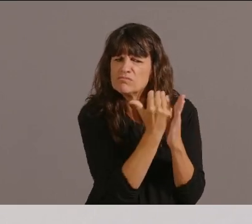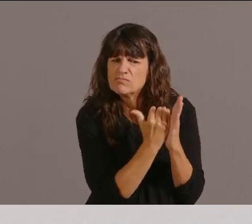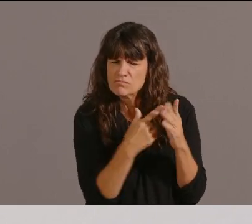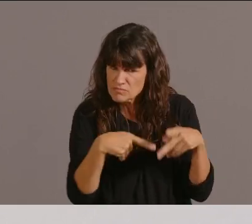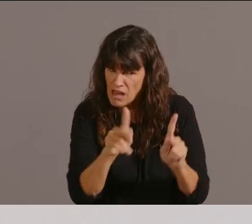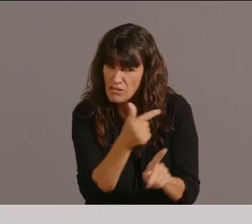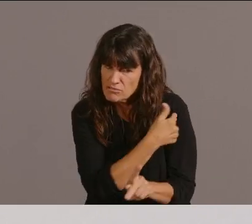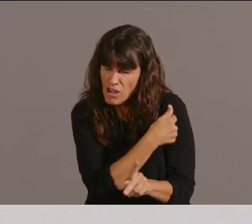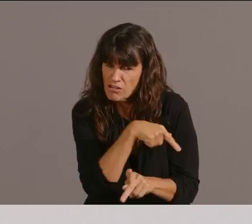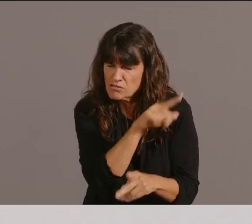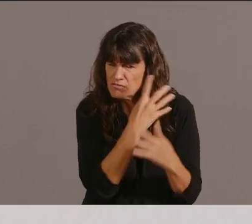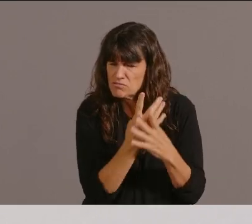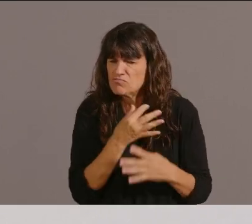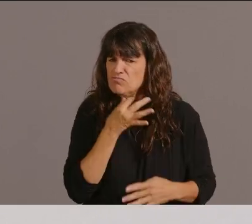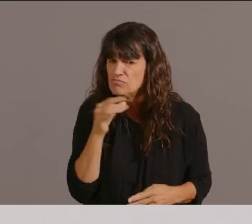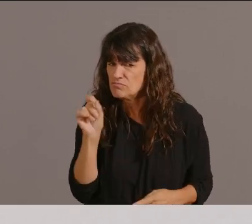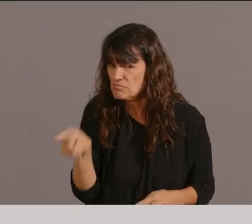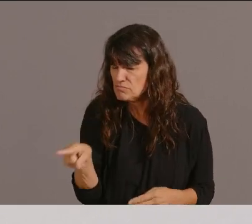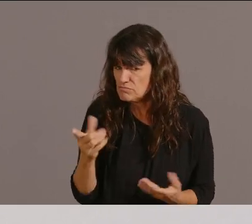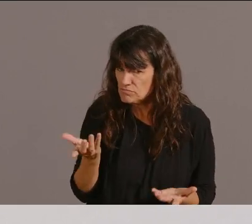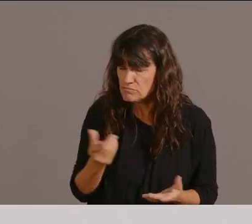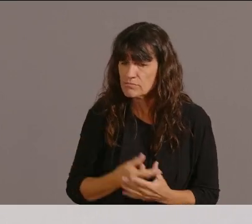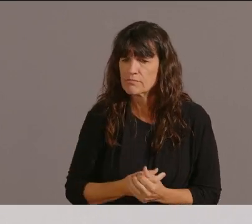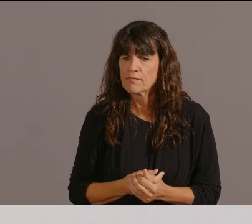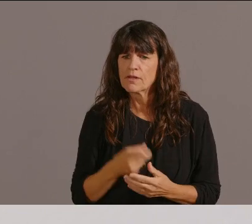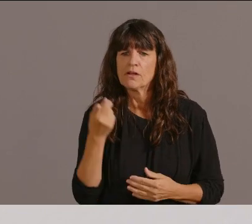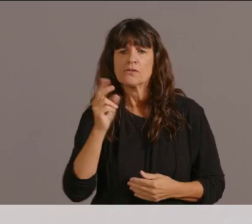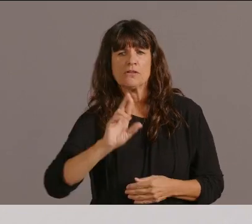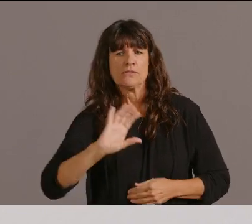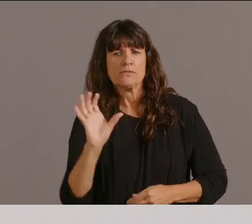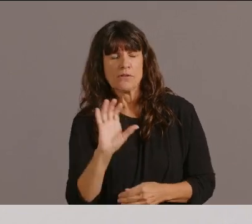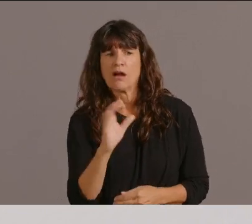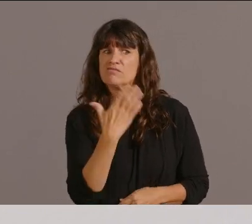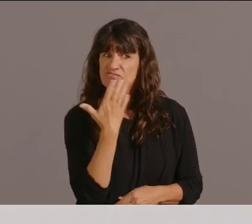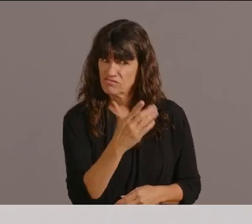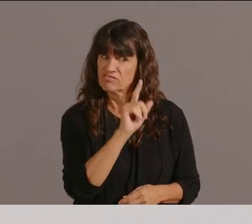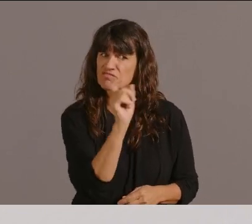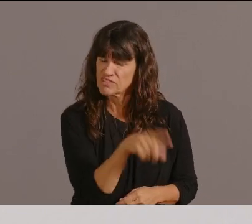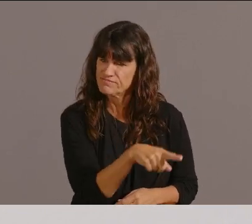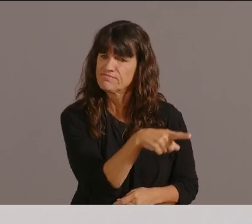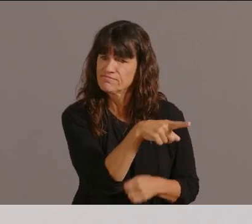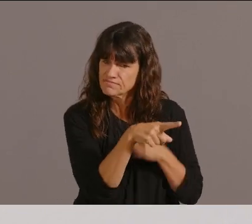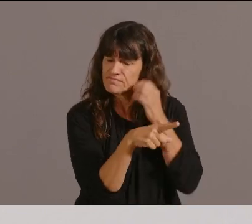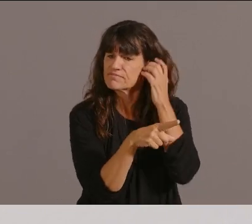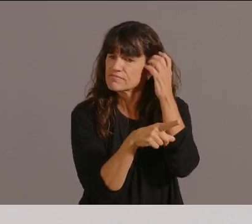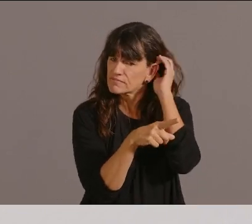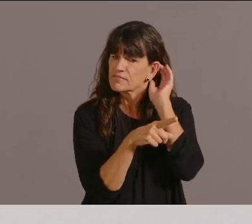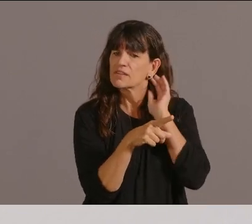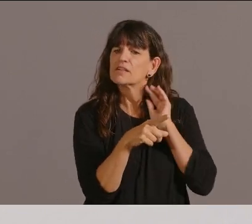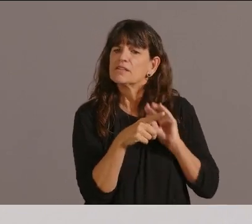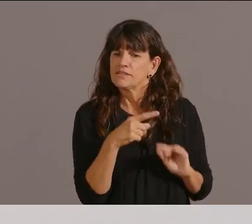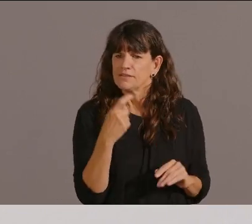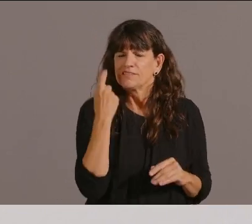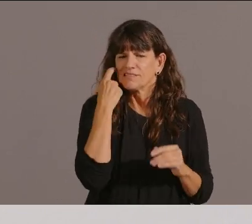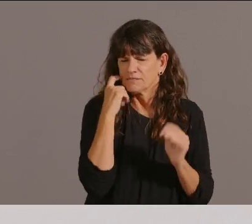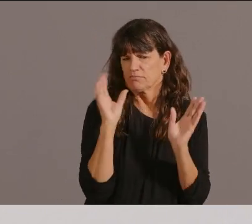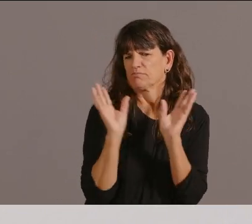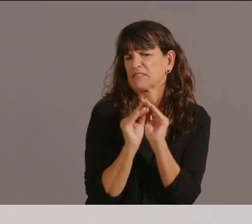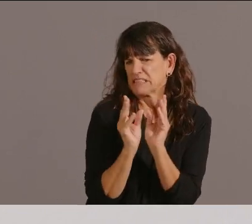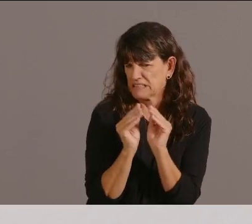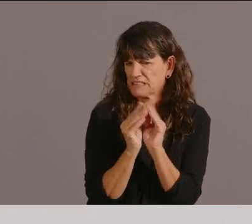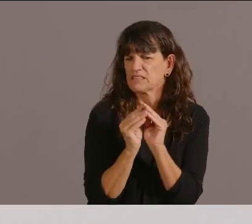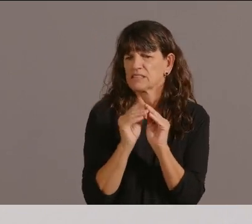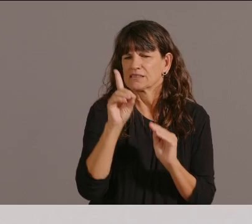That's a really great question. And we just had an update meeting with our partners at Department of Corrections. So they have